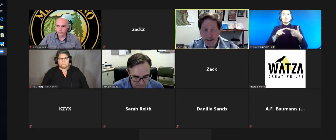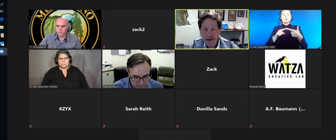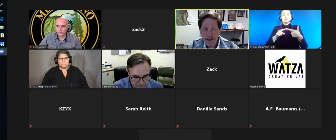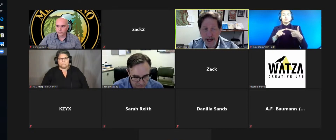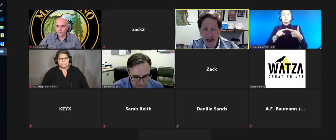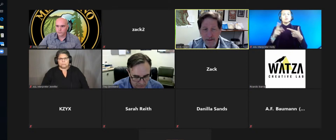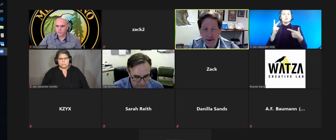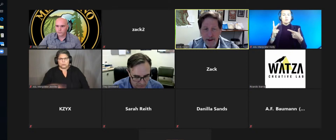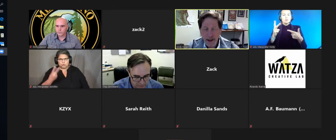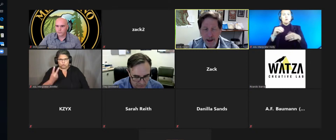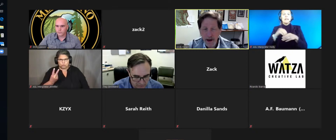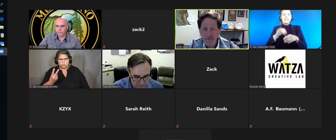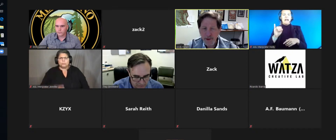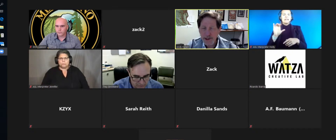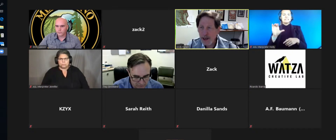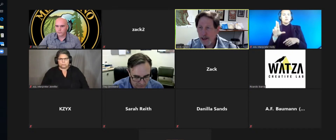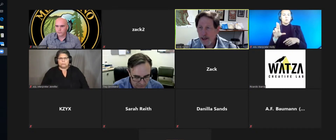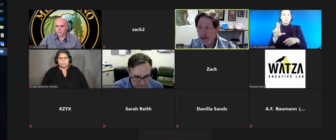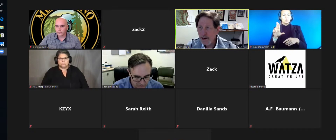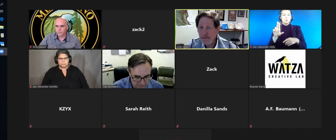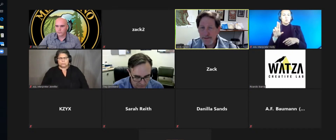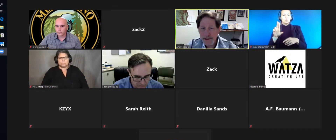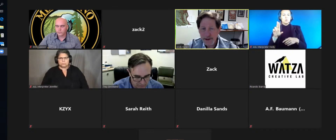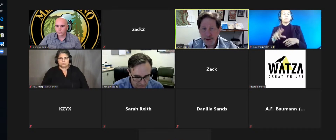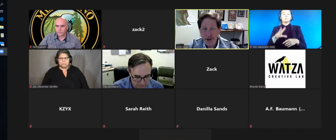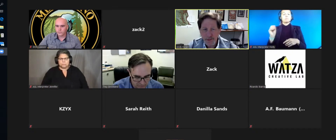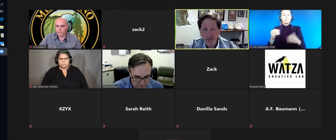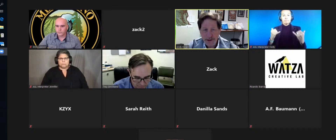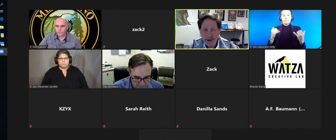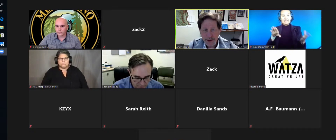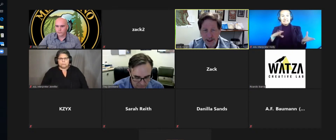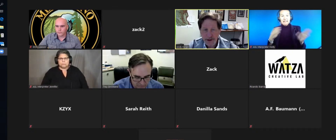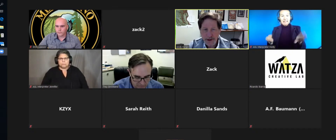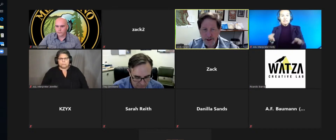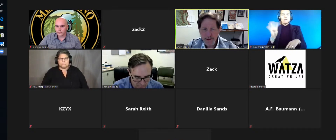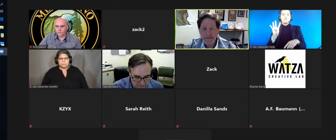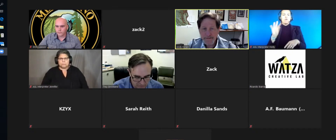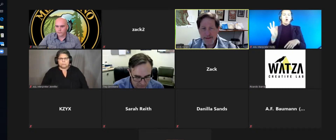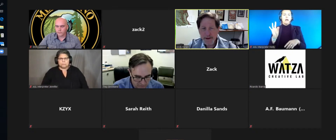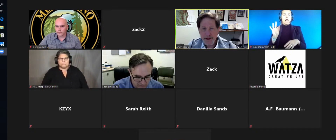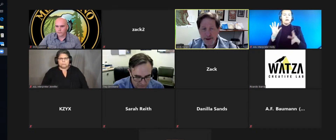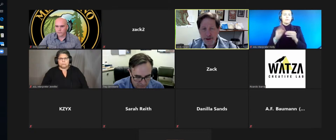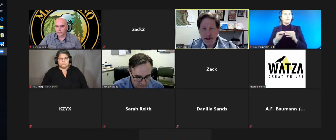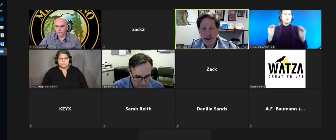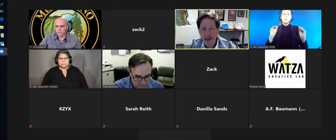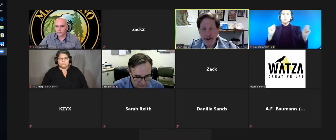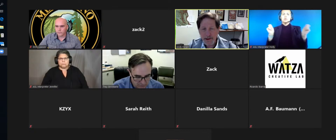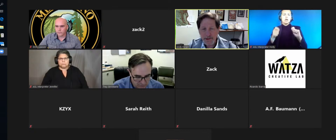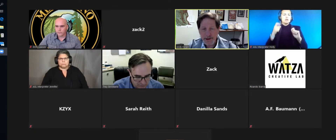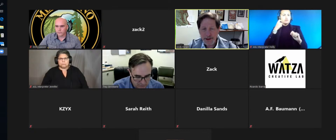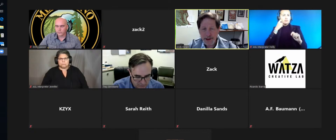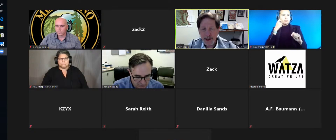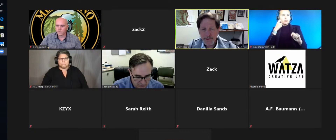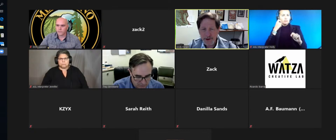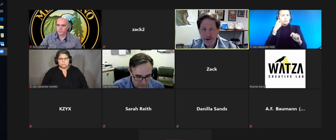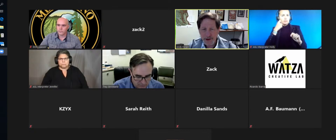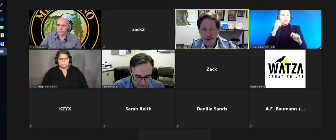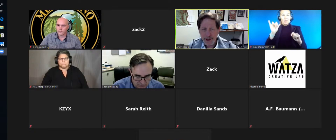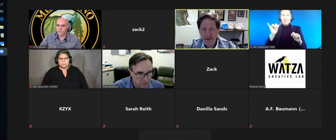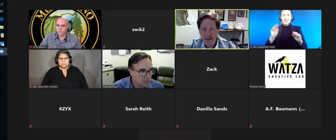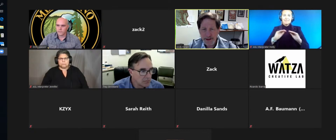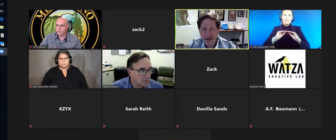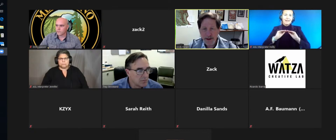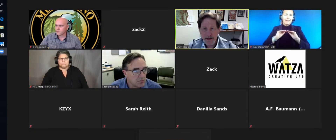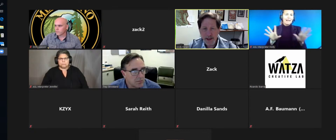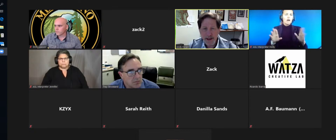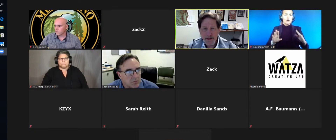The deaths now are 49, and that represents no recent change. These are clear characteristics of a surge